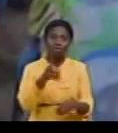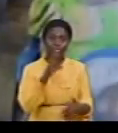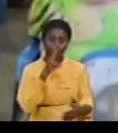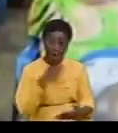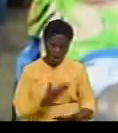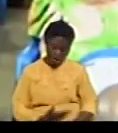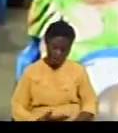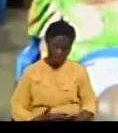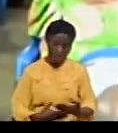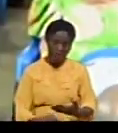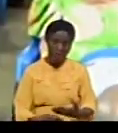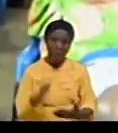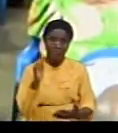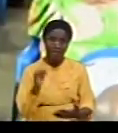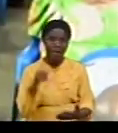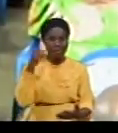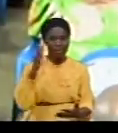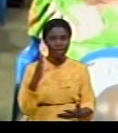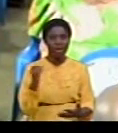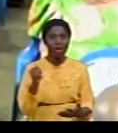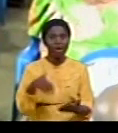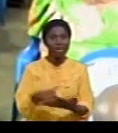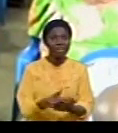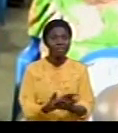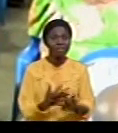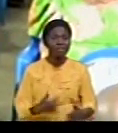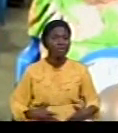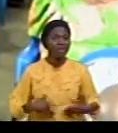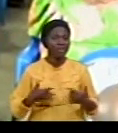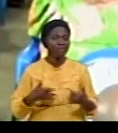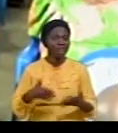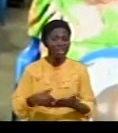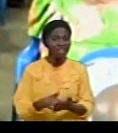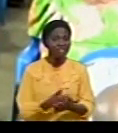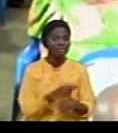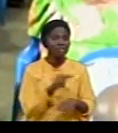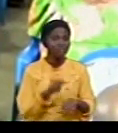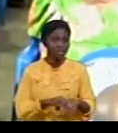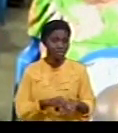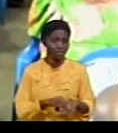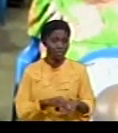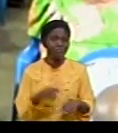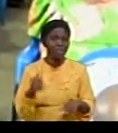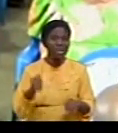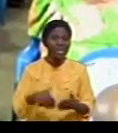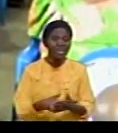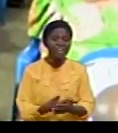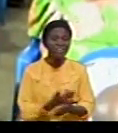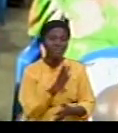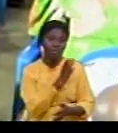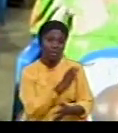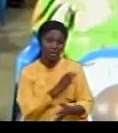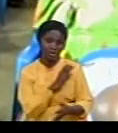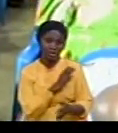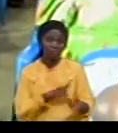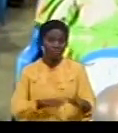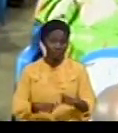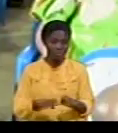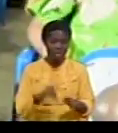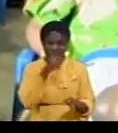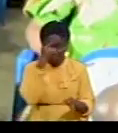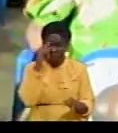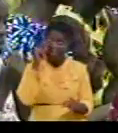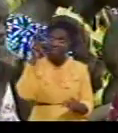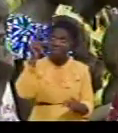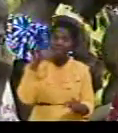by God, a new life, a new nature, a new character, because it